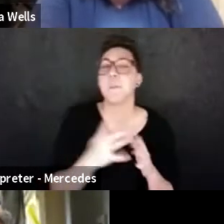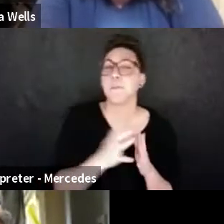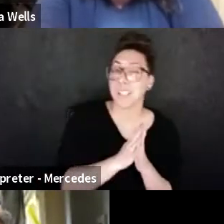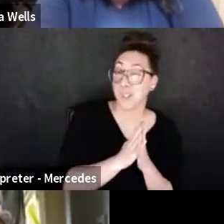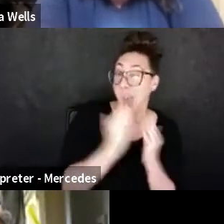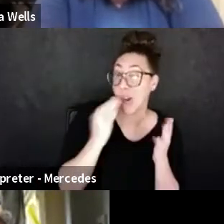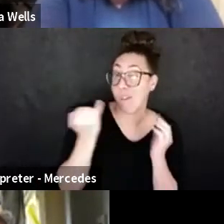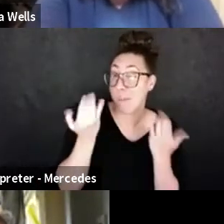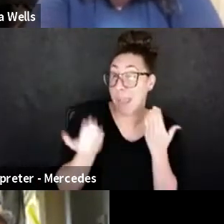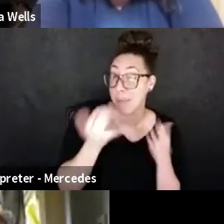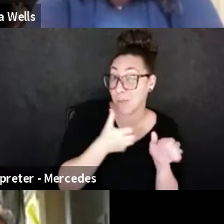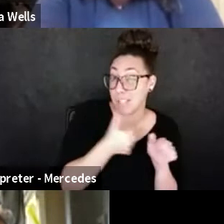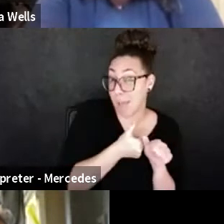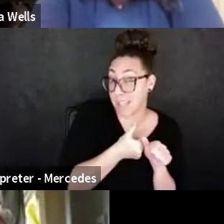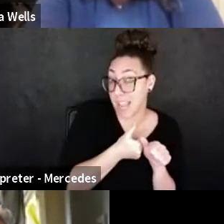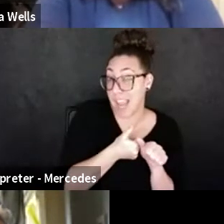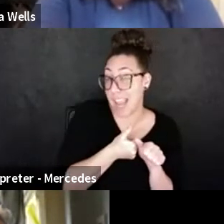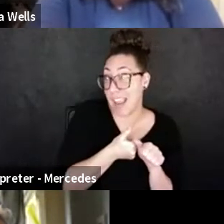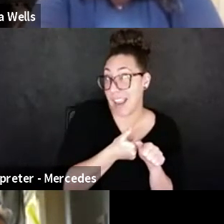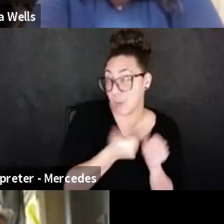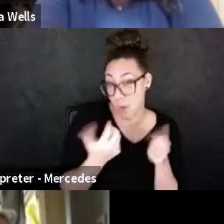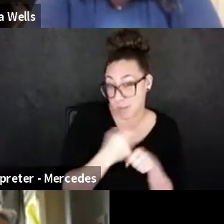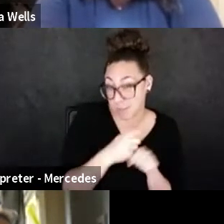update, and I couldn't see how they would be able to do that.